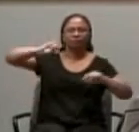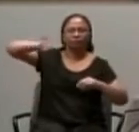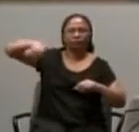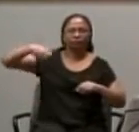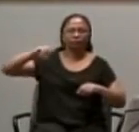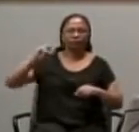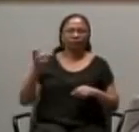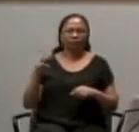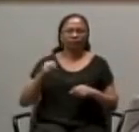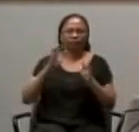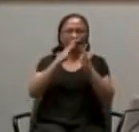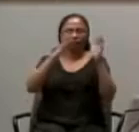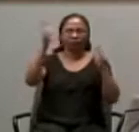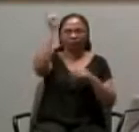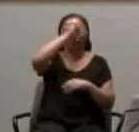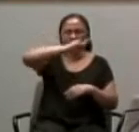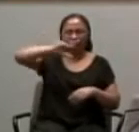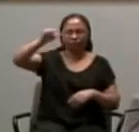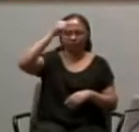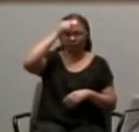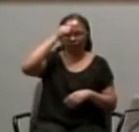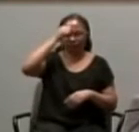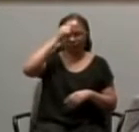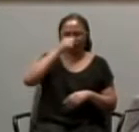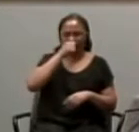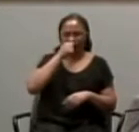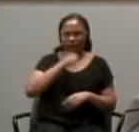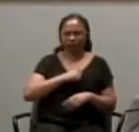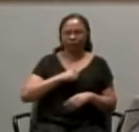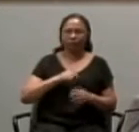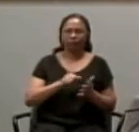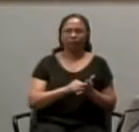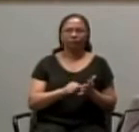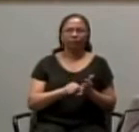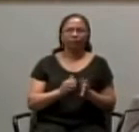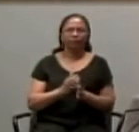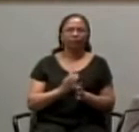John. Glory to you, Lord.